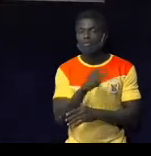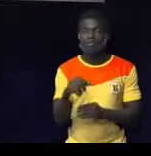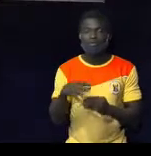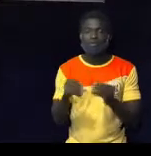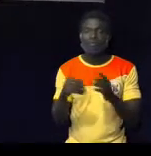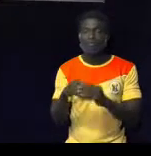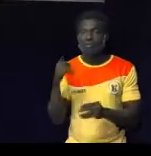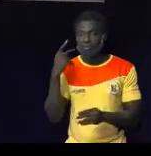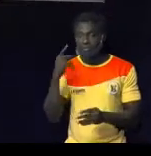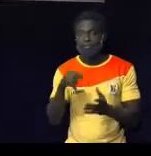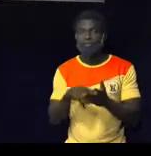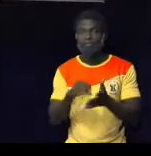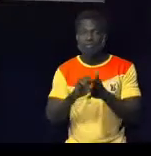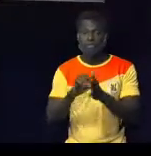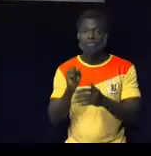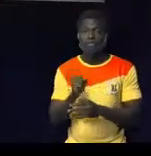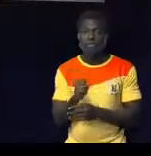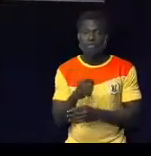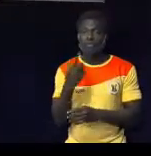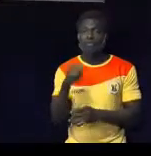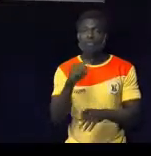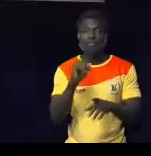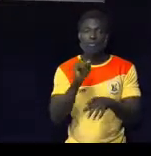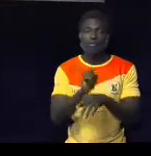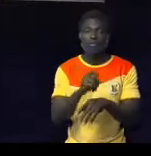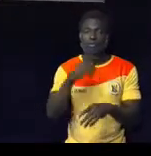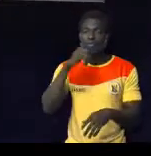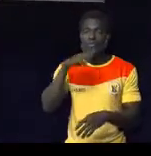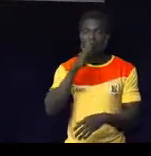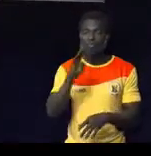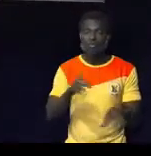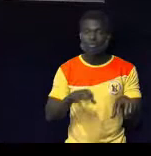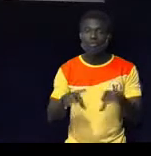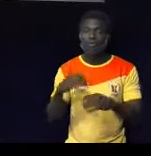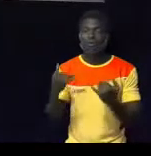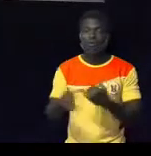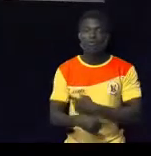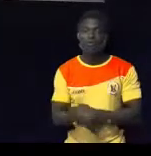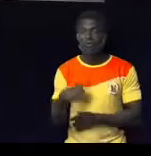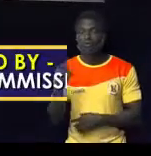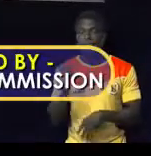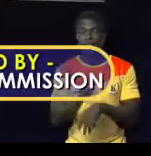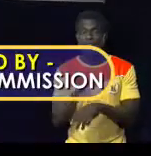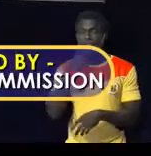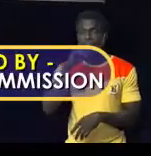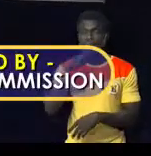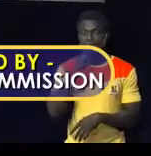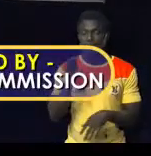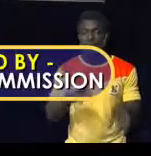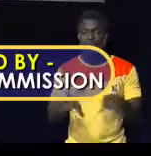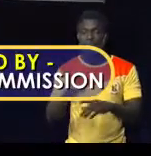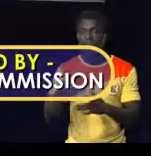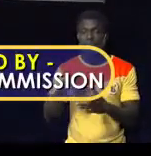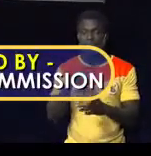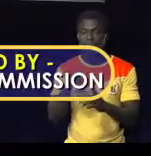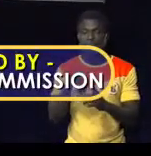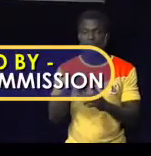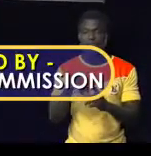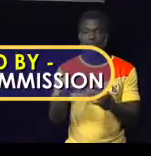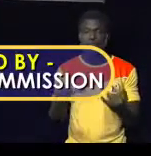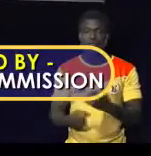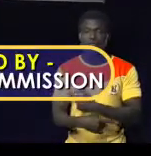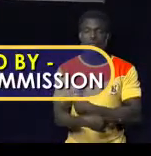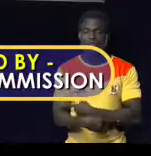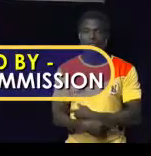a sentence. Look at these examples. The work must be done today. The work must be done